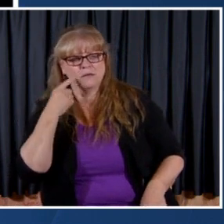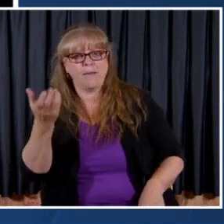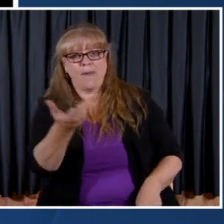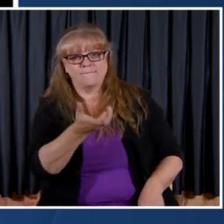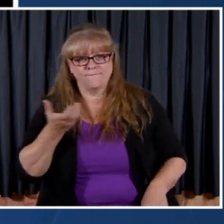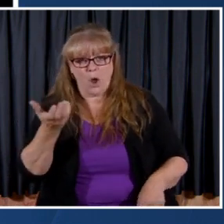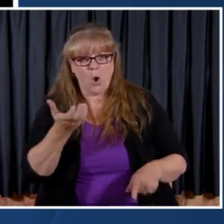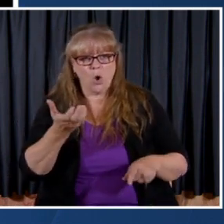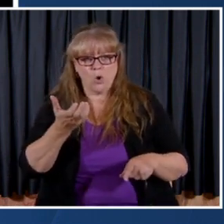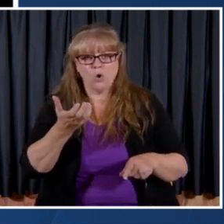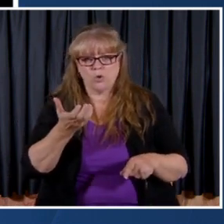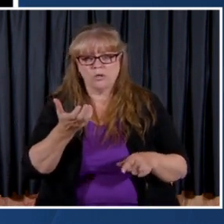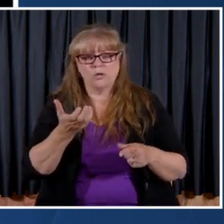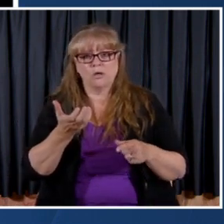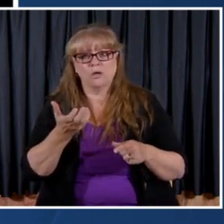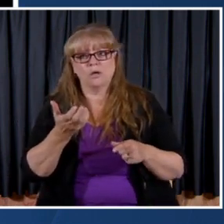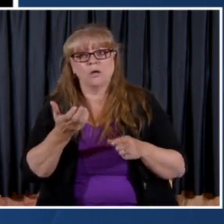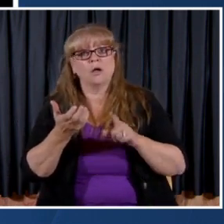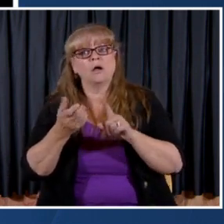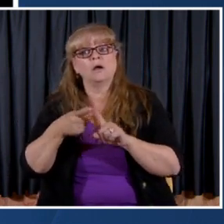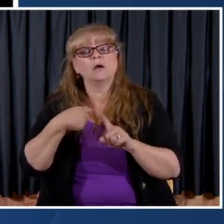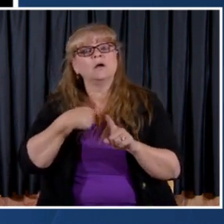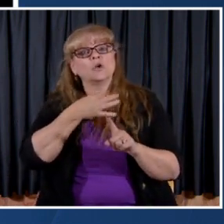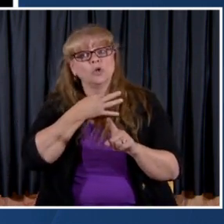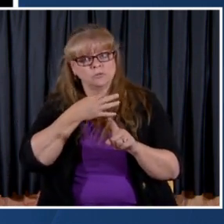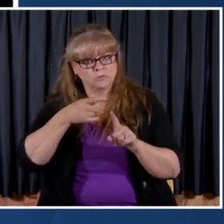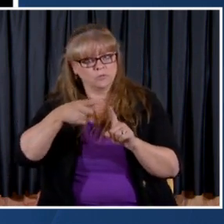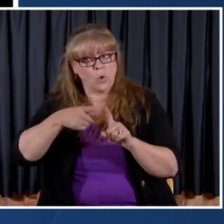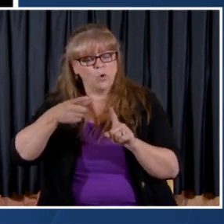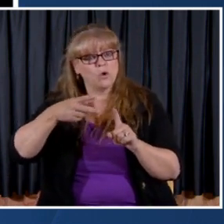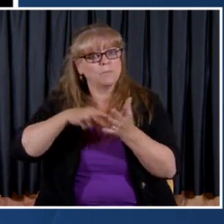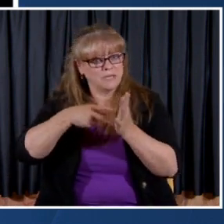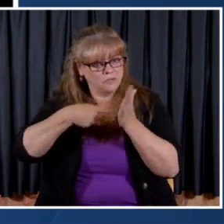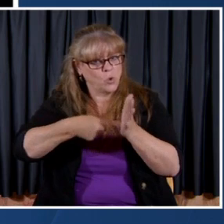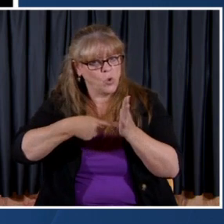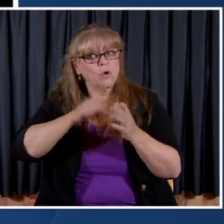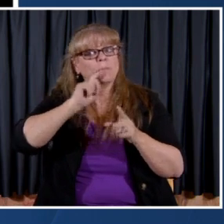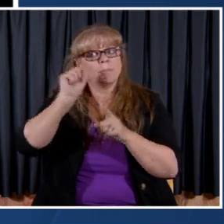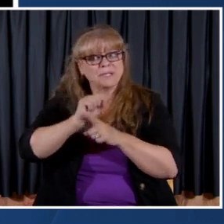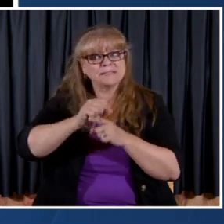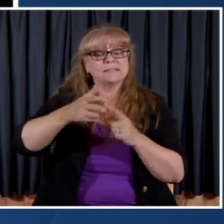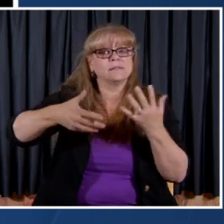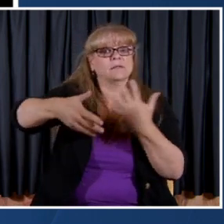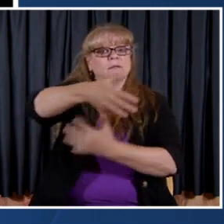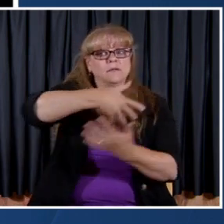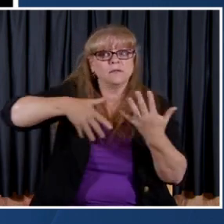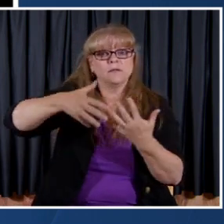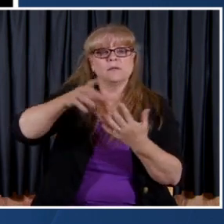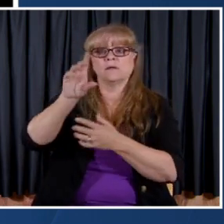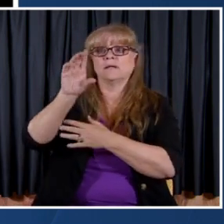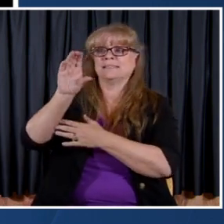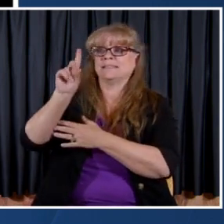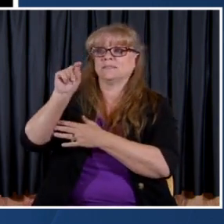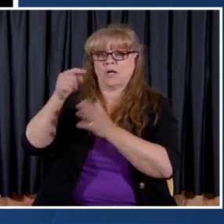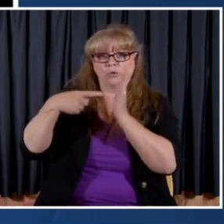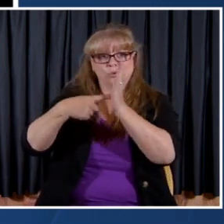state based on CDOT data? Yeah, so those are both part. I think the earlier question was real. I took it as being about both. We